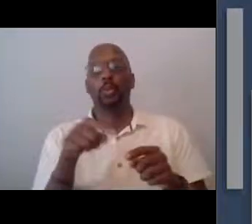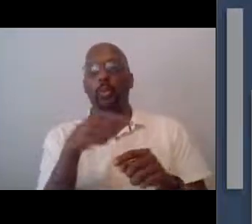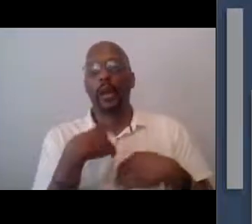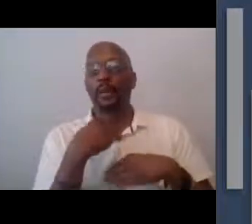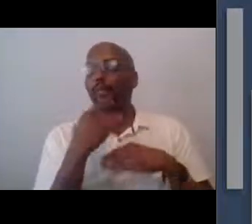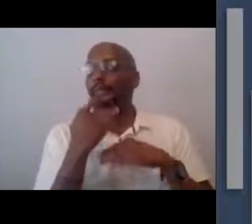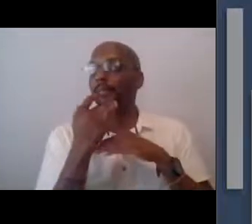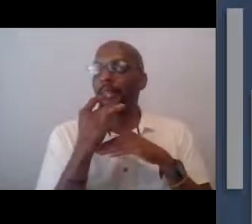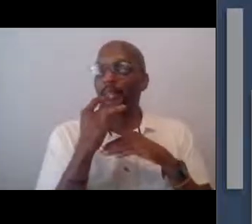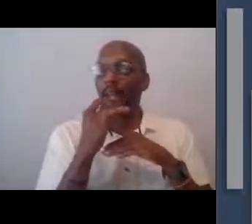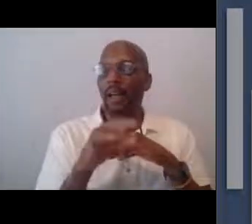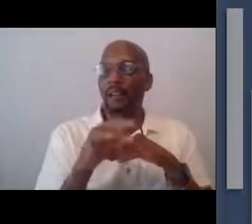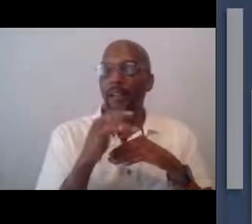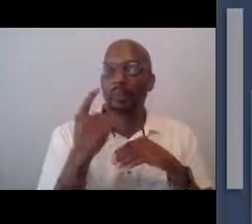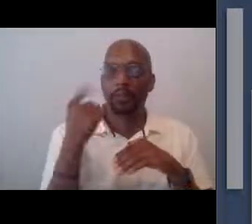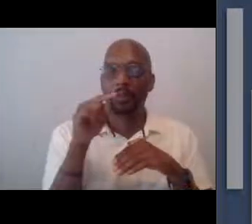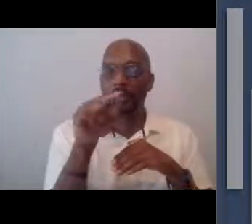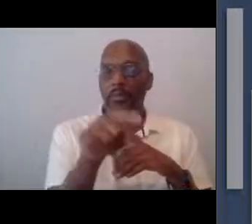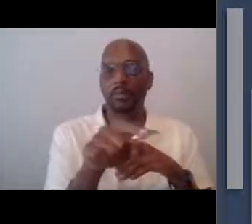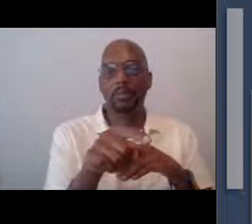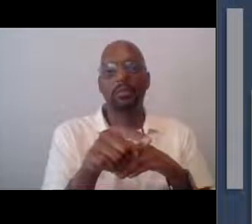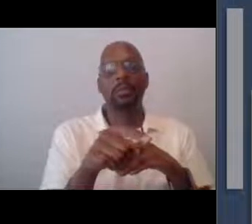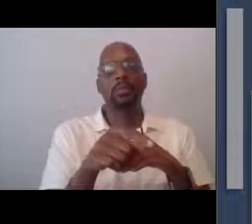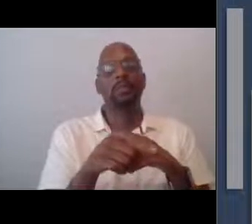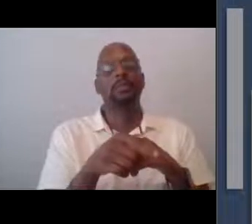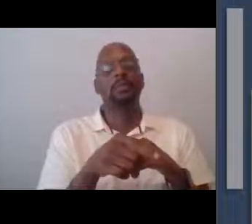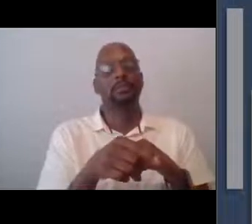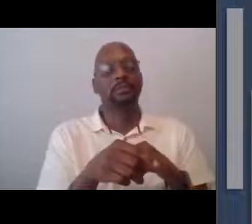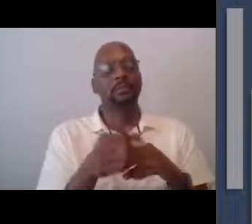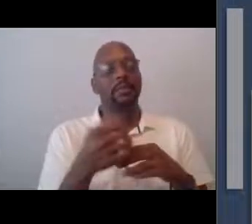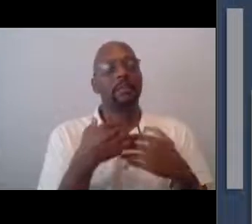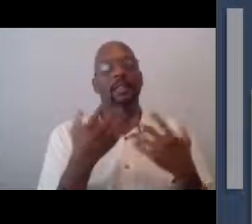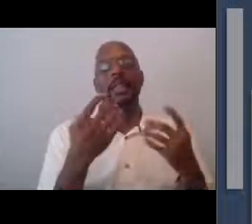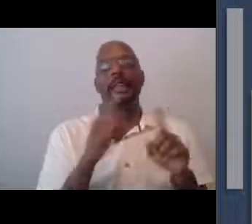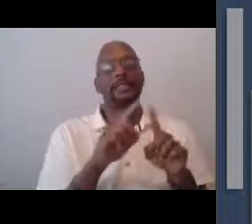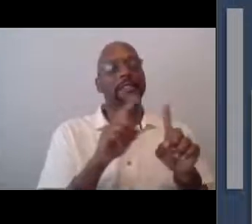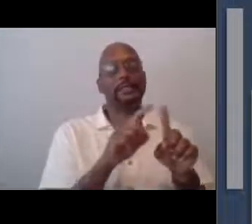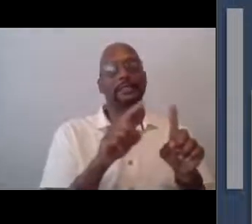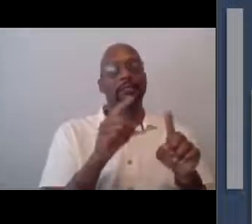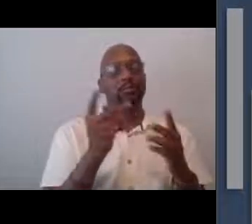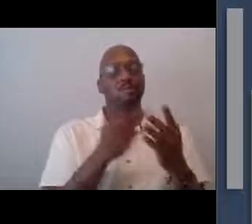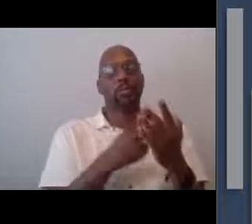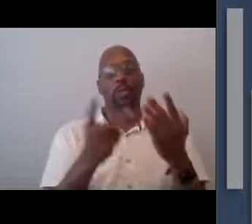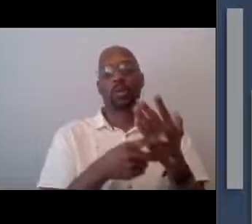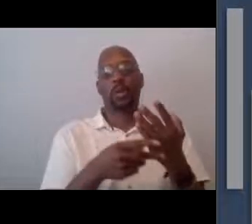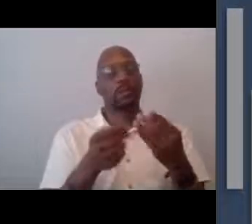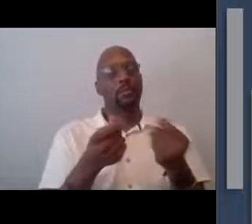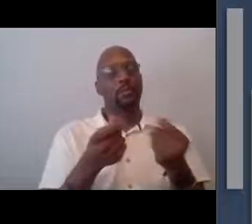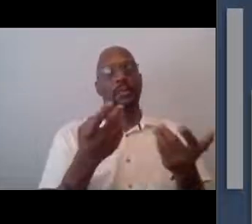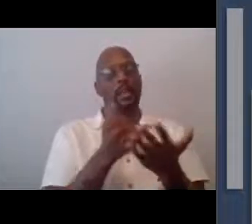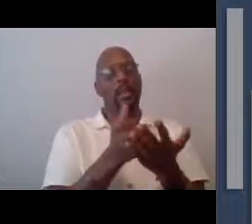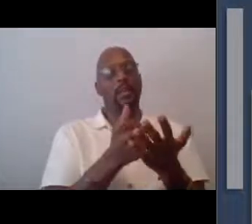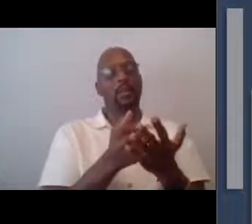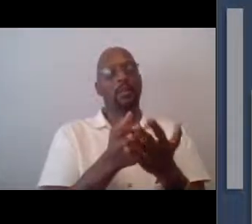in the Justice 40 discussion, has a lot of that, a lot of resources there to help the state and